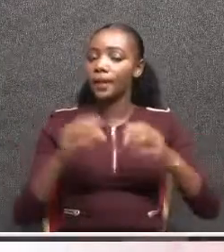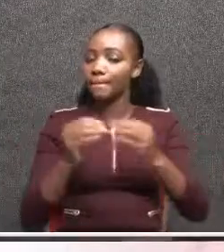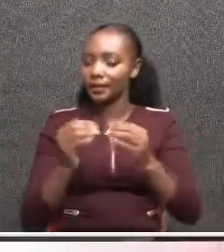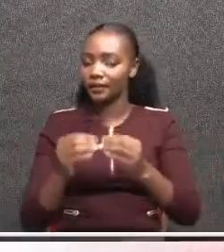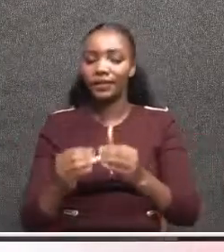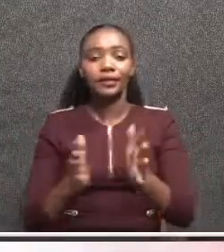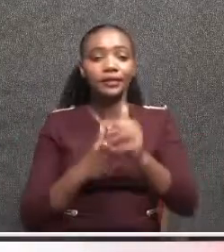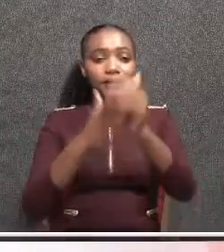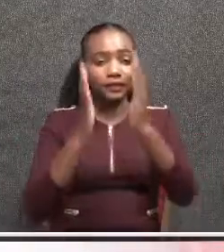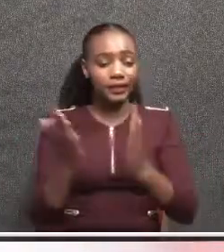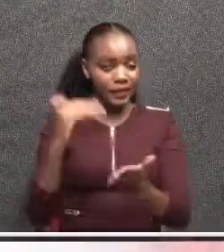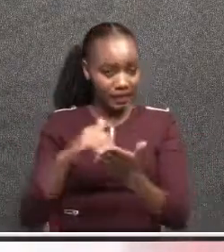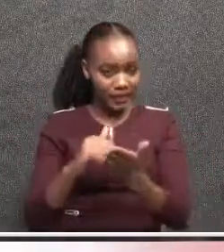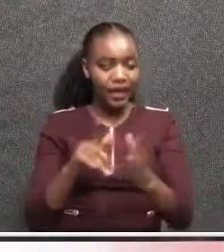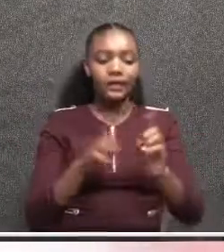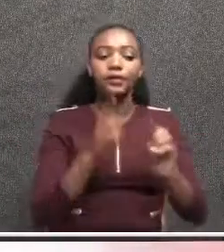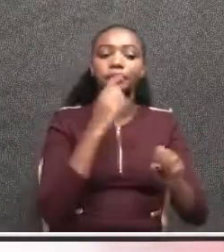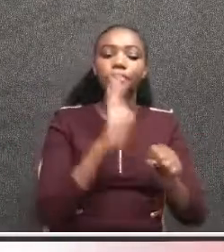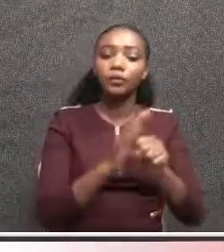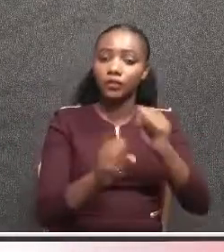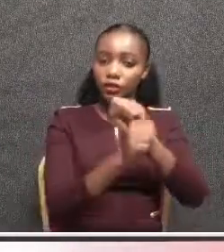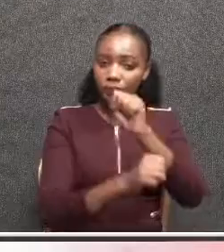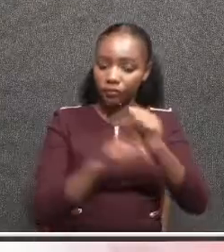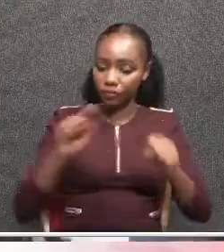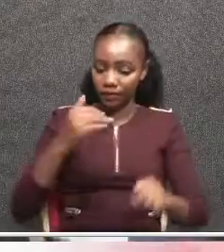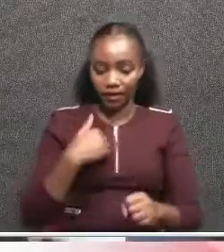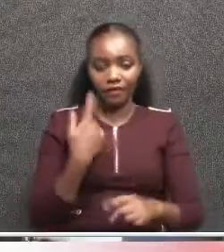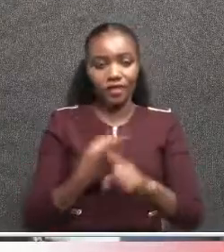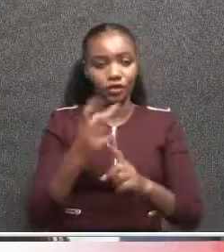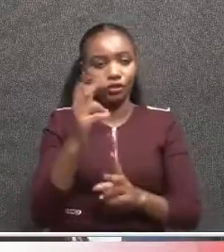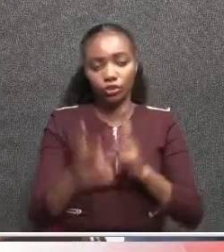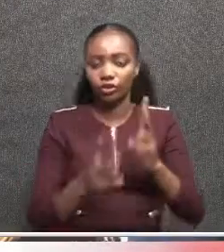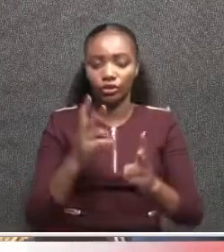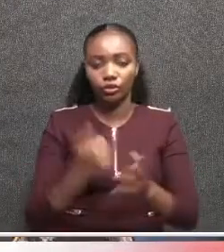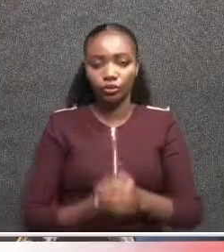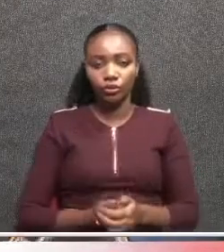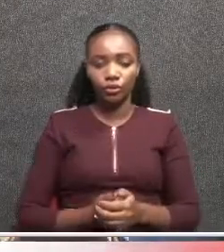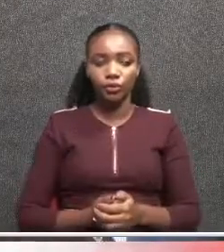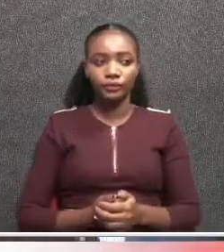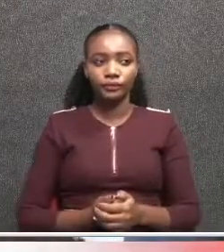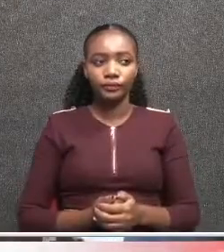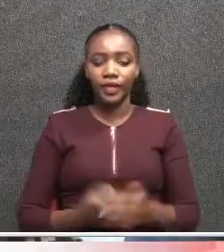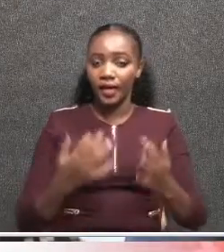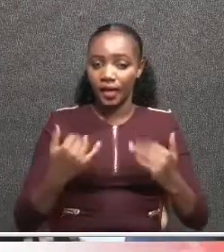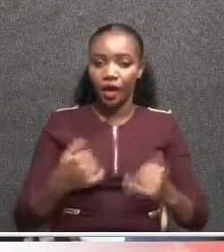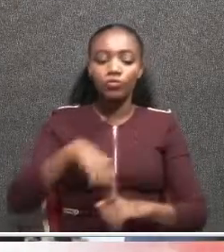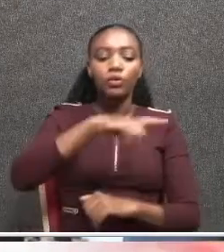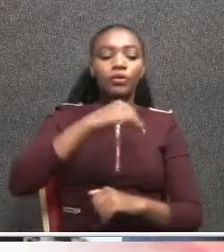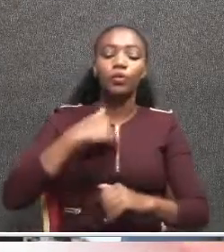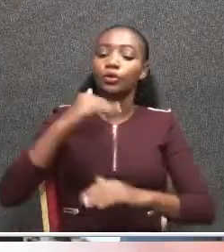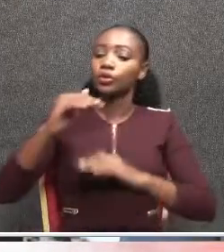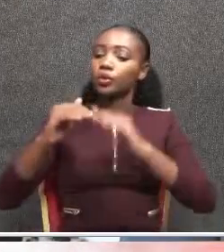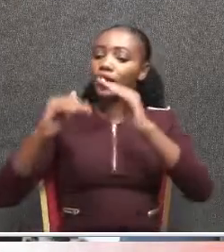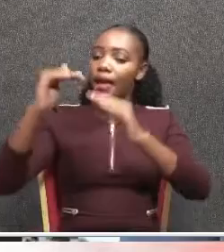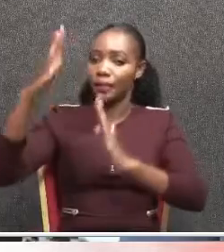region, the leaders promising him to support his 2022 presidential bid. This march to the top of the mountain